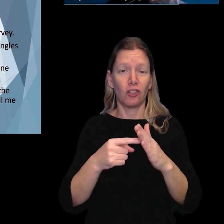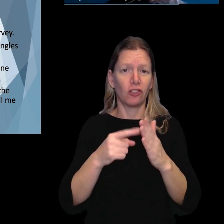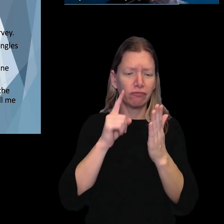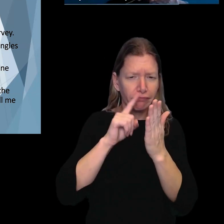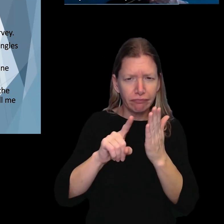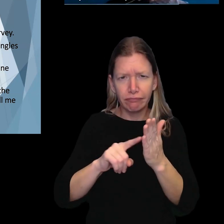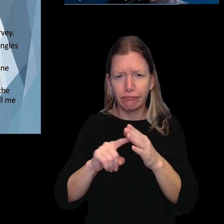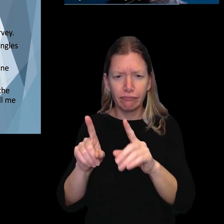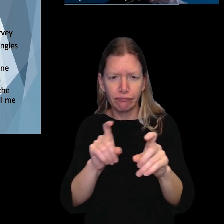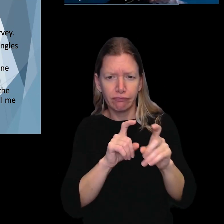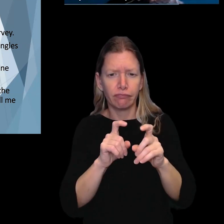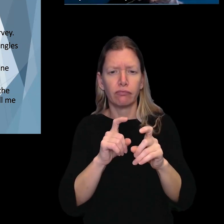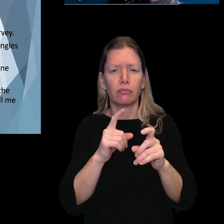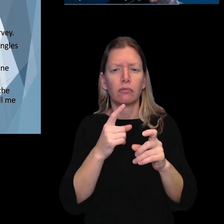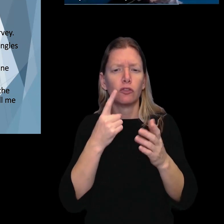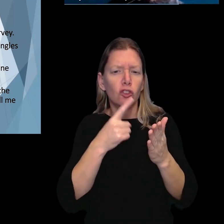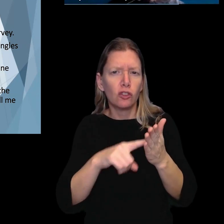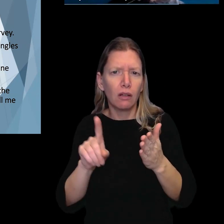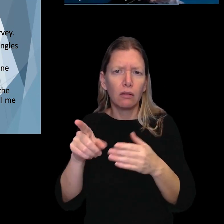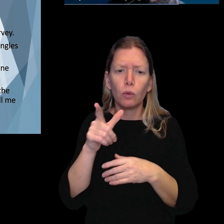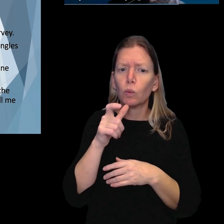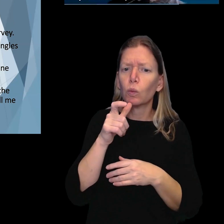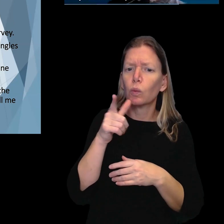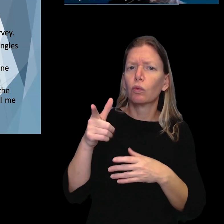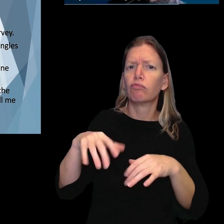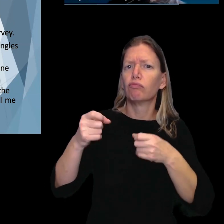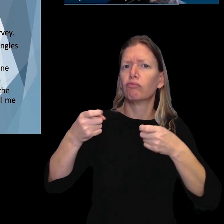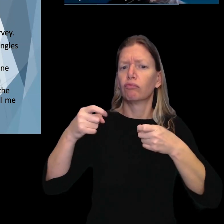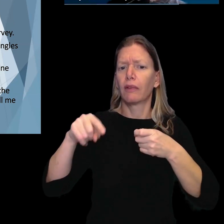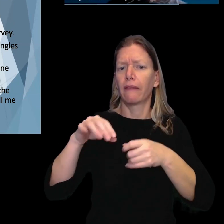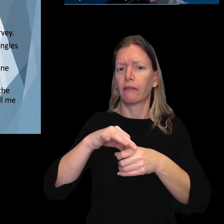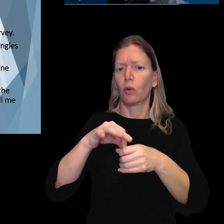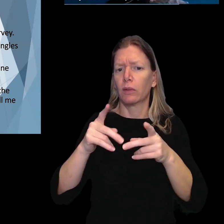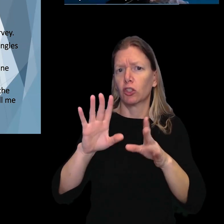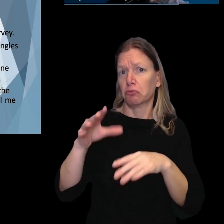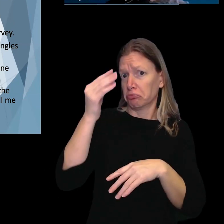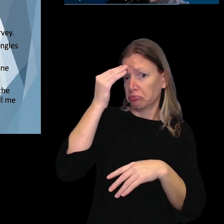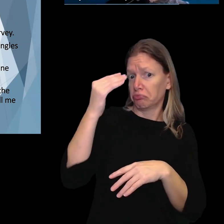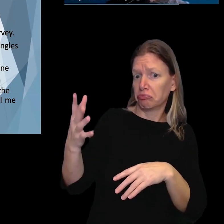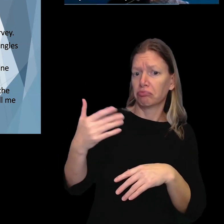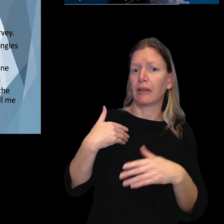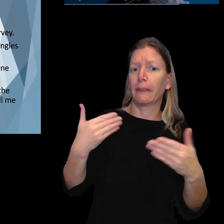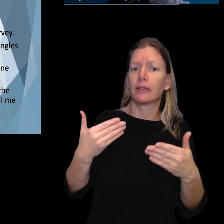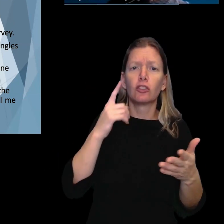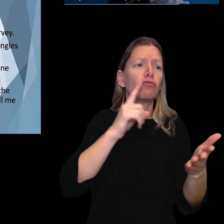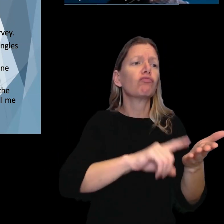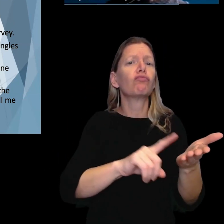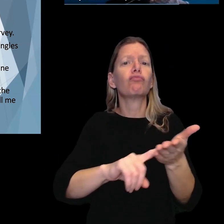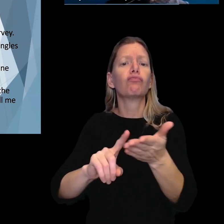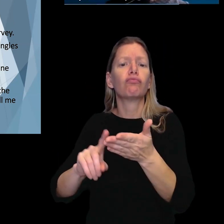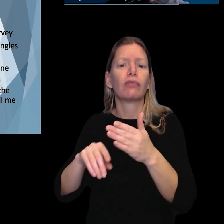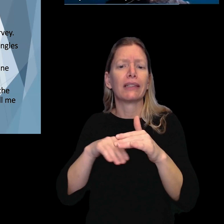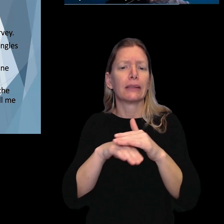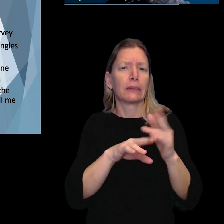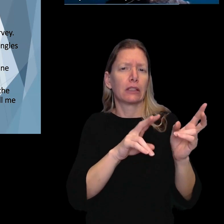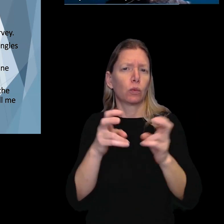Before you start surveying, check in with whoever's in charge of the polling place. Just let them know, hey, I'm here to check